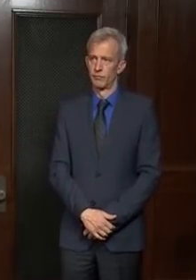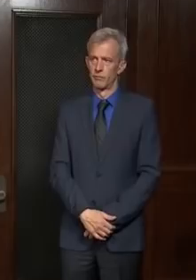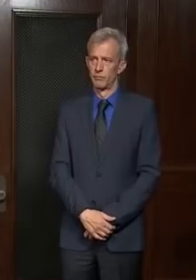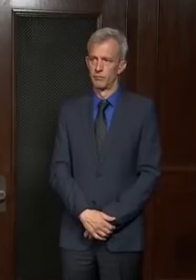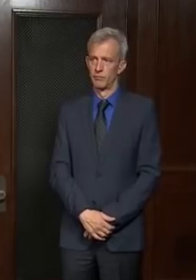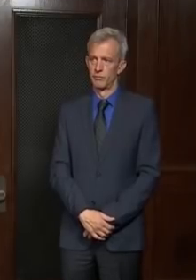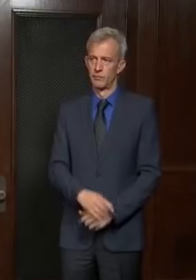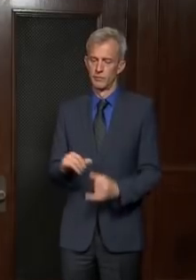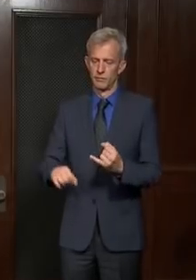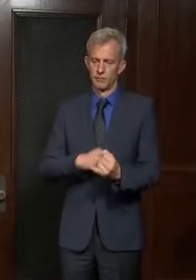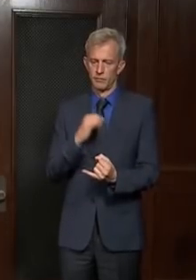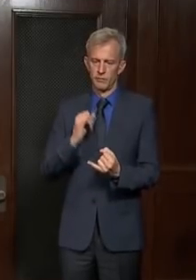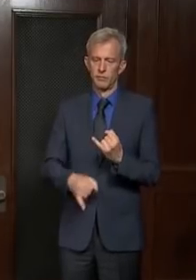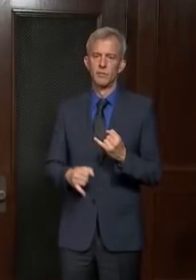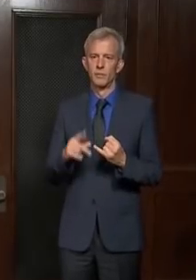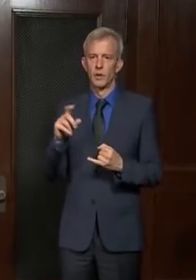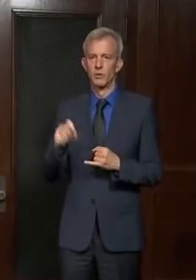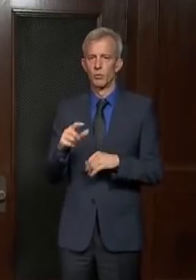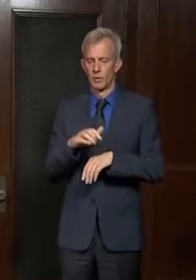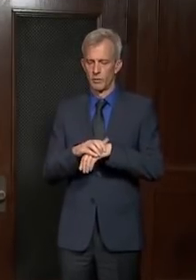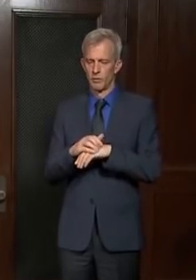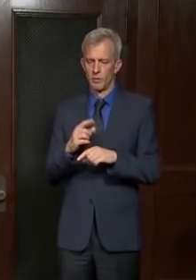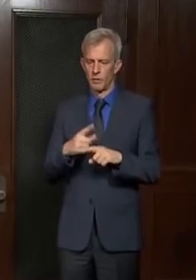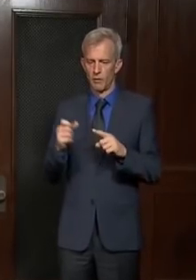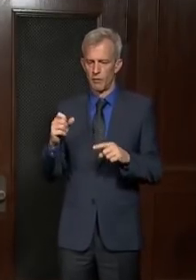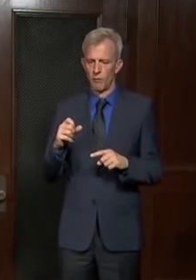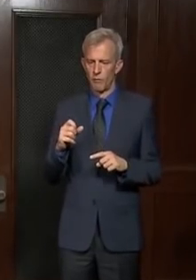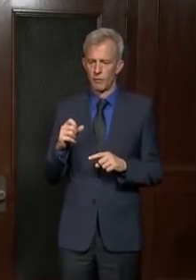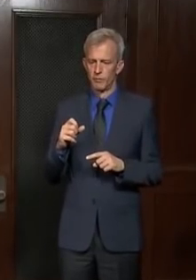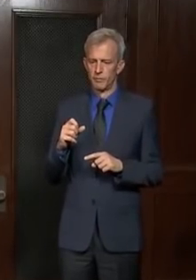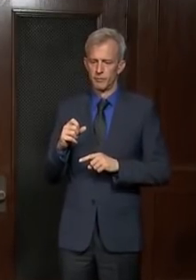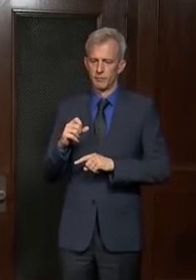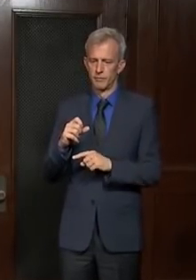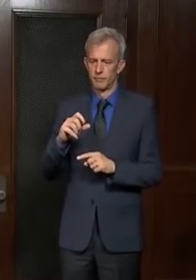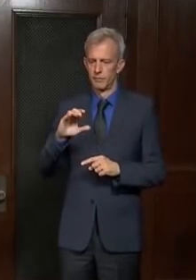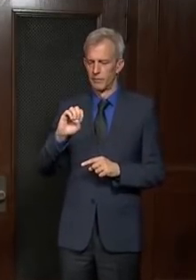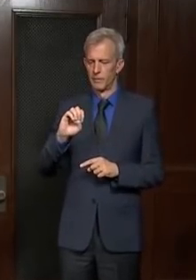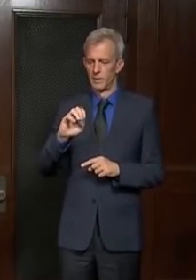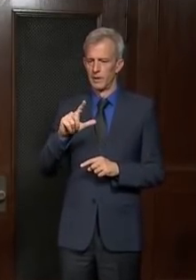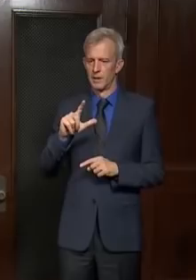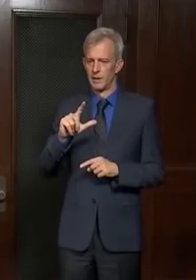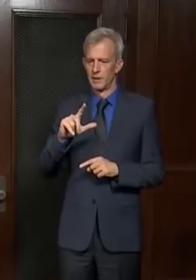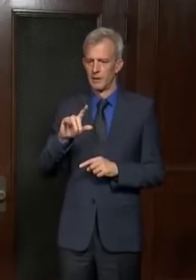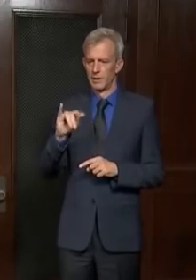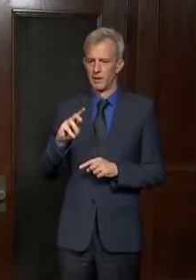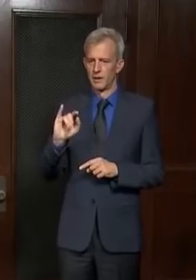And our last question in English comes from the line of Elizabeth Chow. Hi, Liz. Please go ahead.